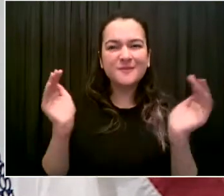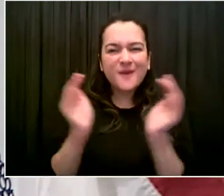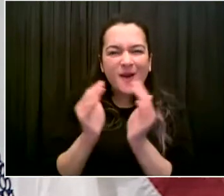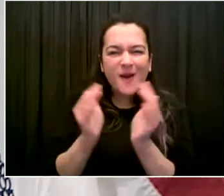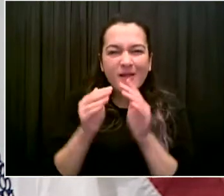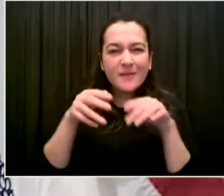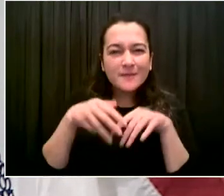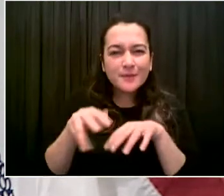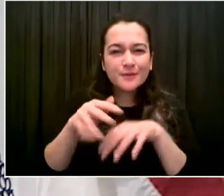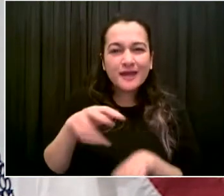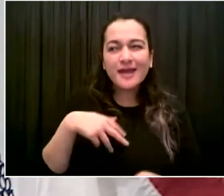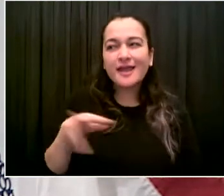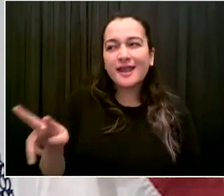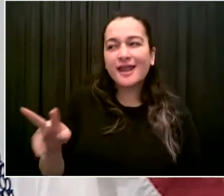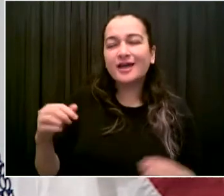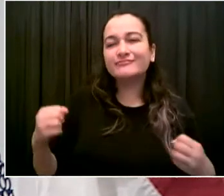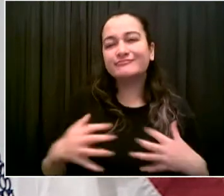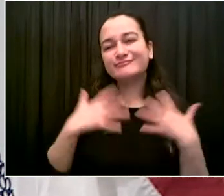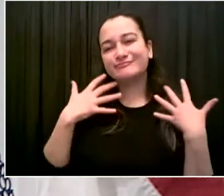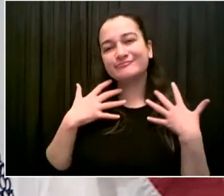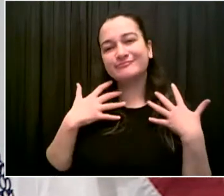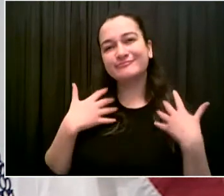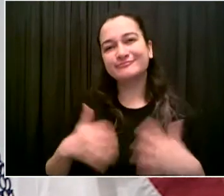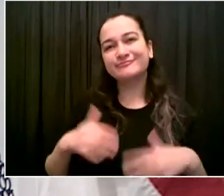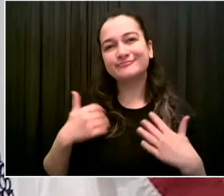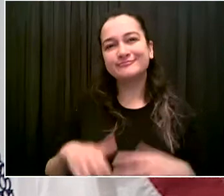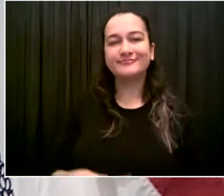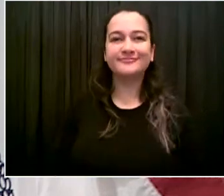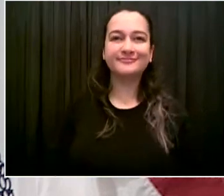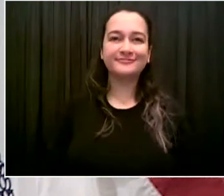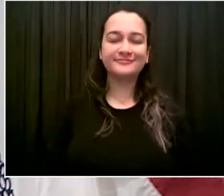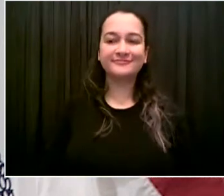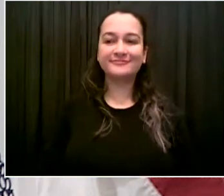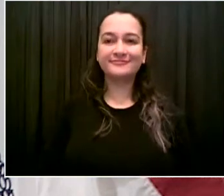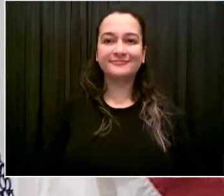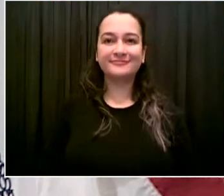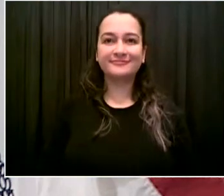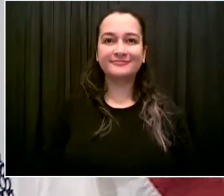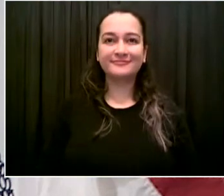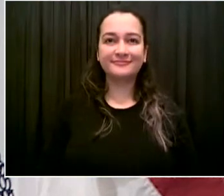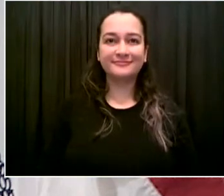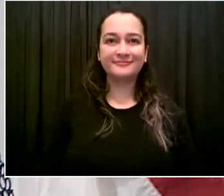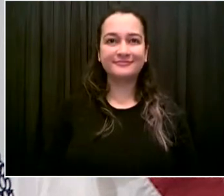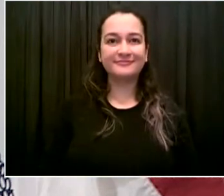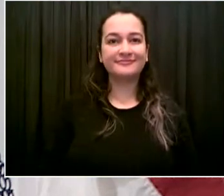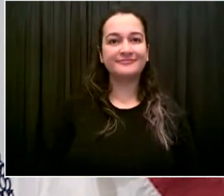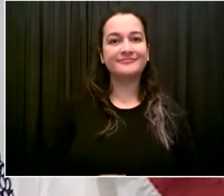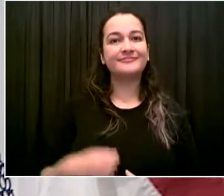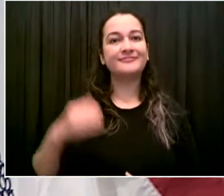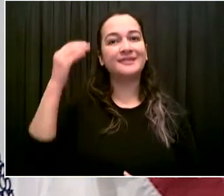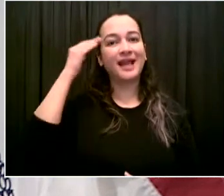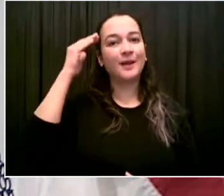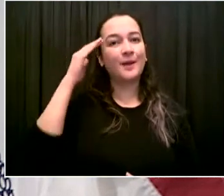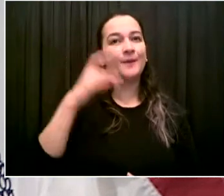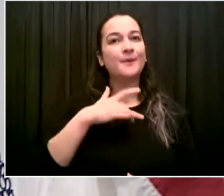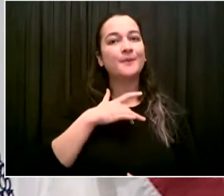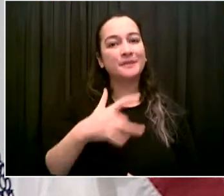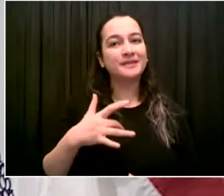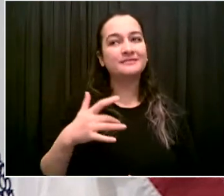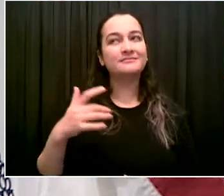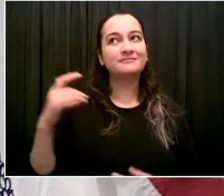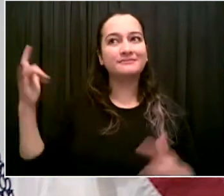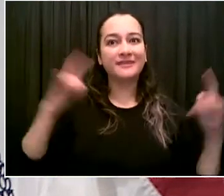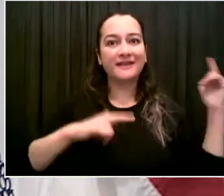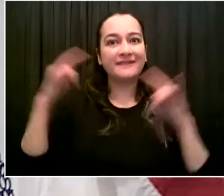the world and making New York City even greater. That is the experience of Irish Americans, again, going back hundreds